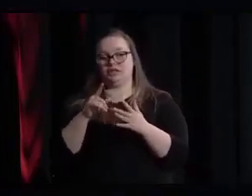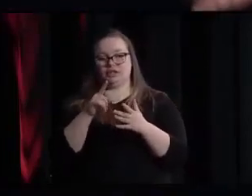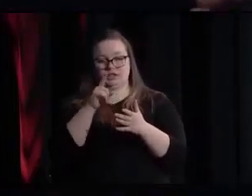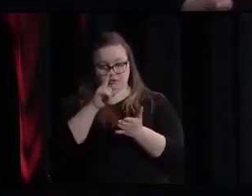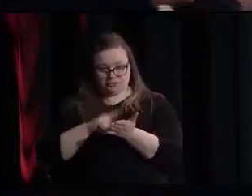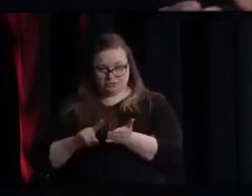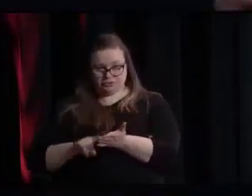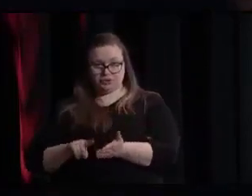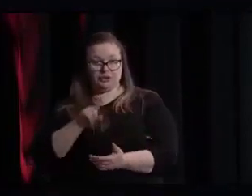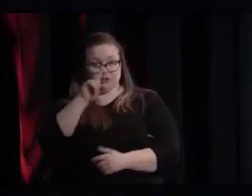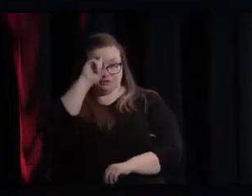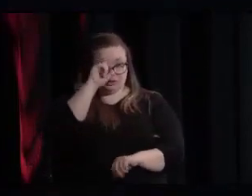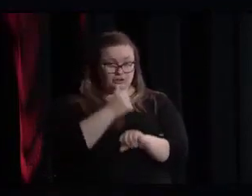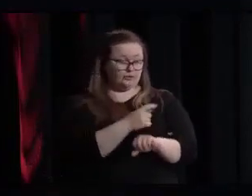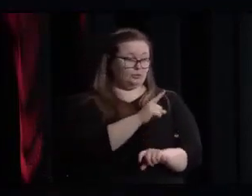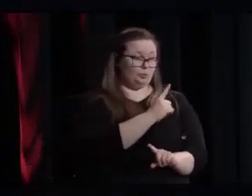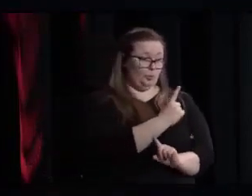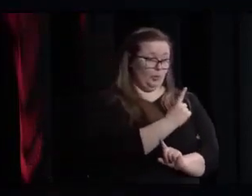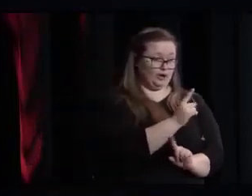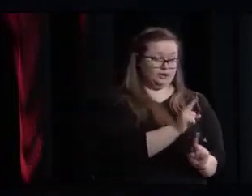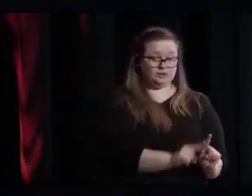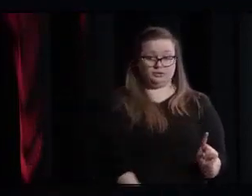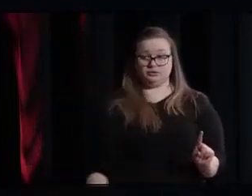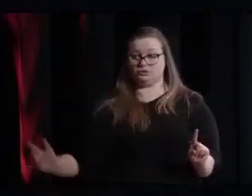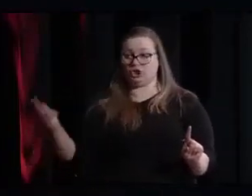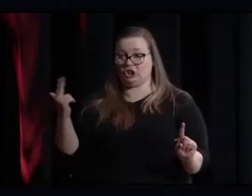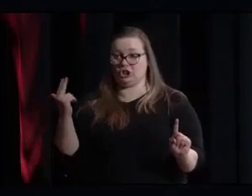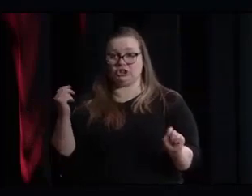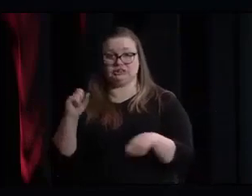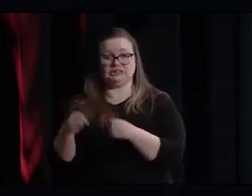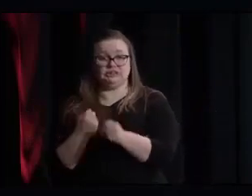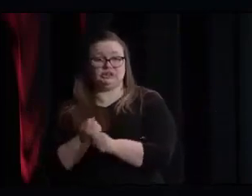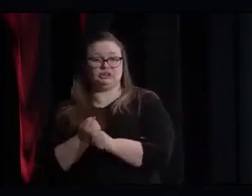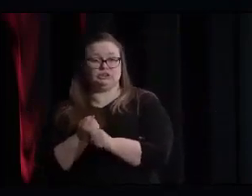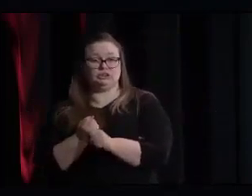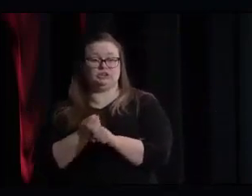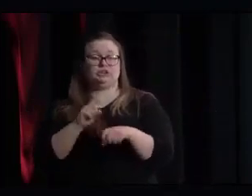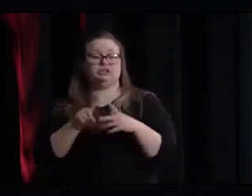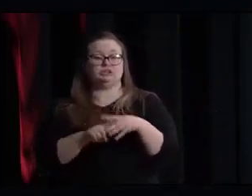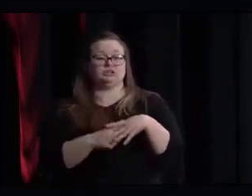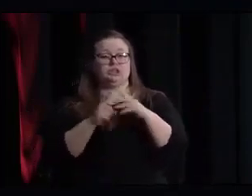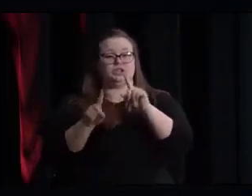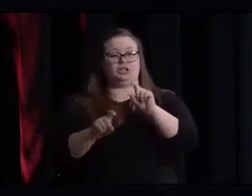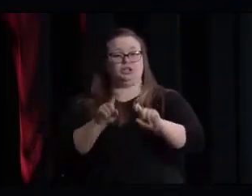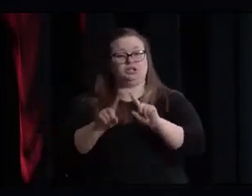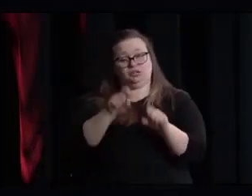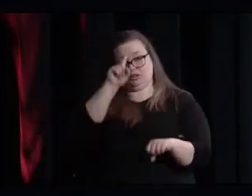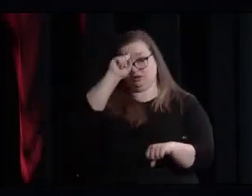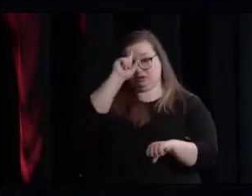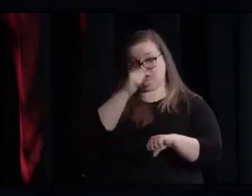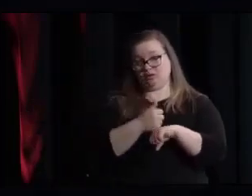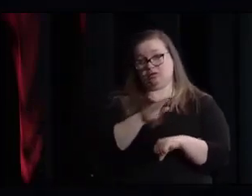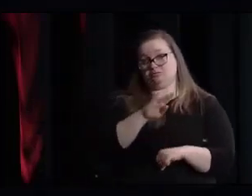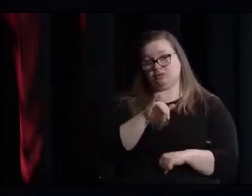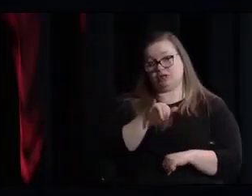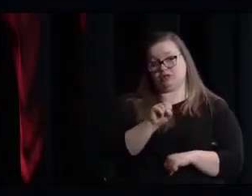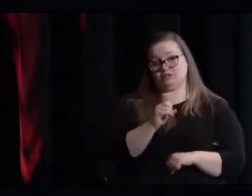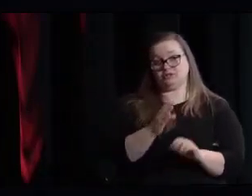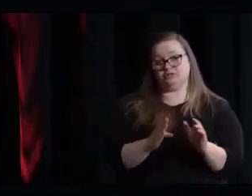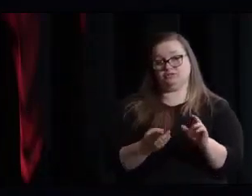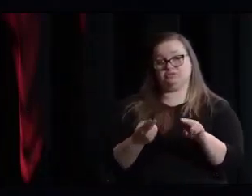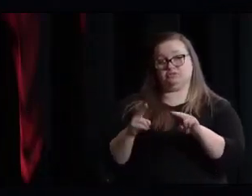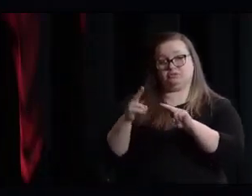year 13. And they started to ask the question about whether bias was increasing